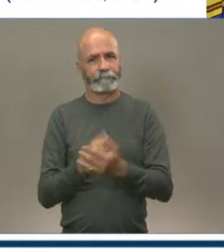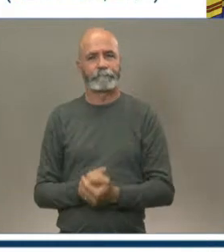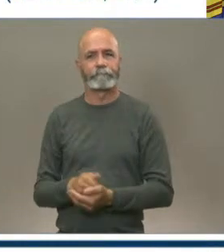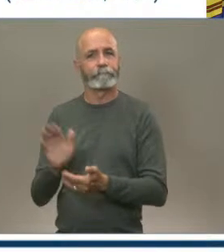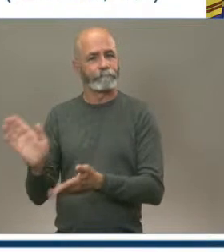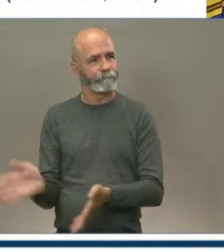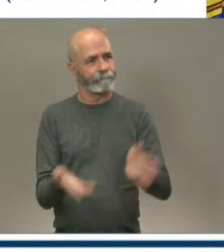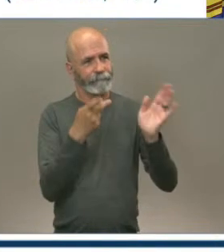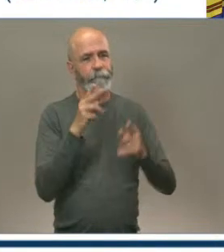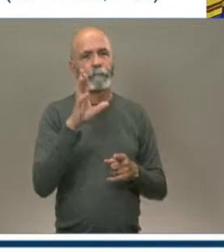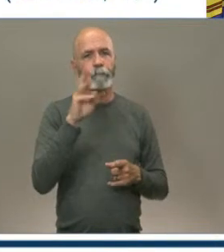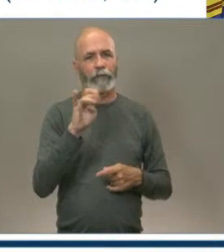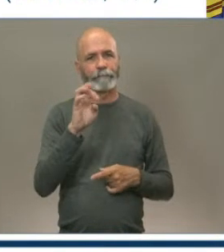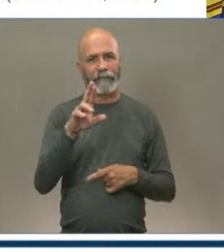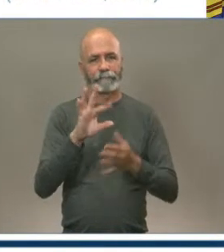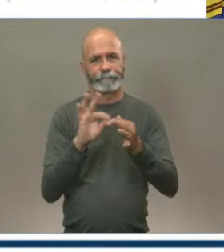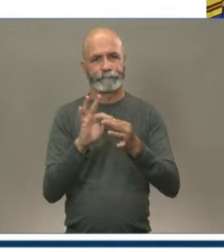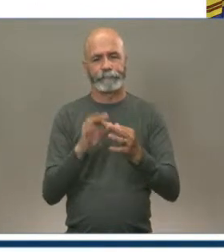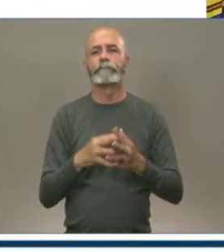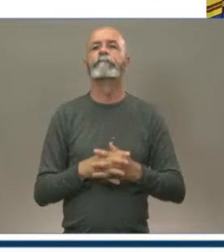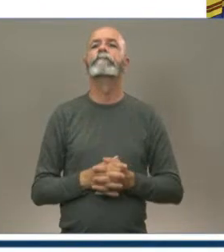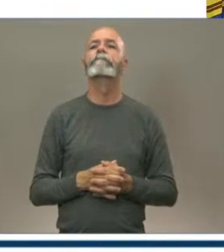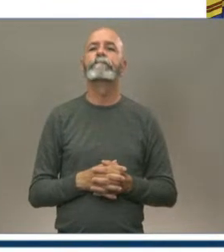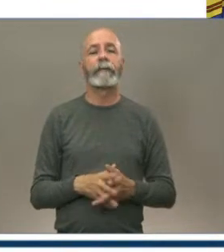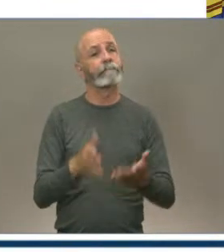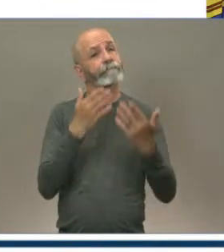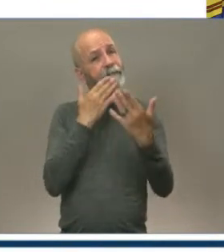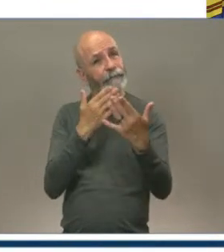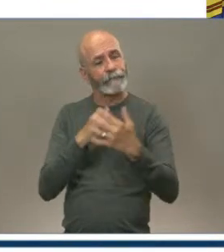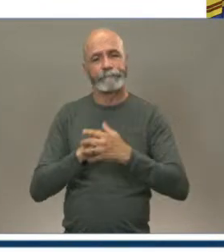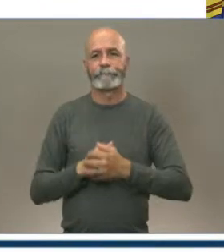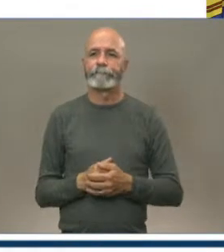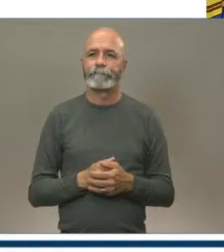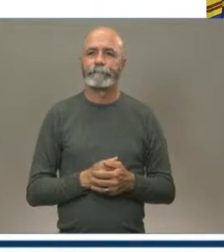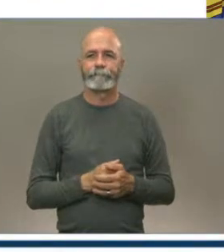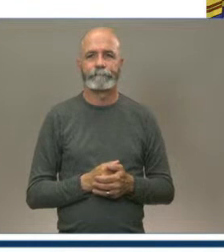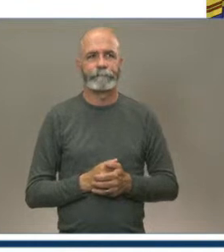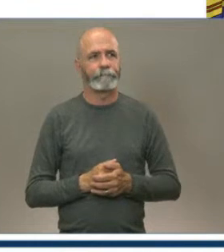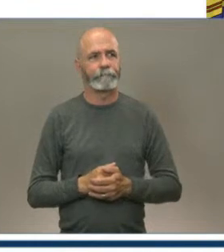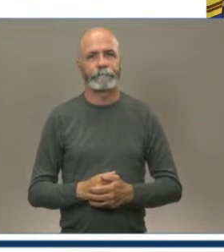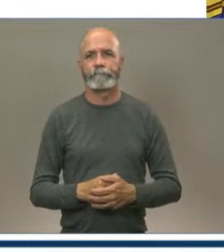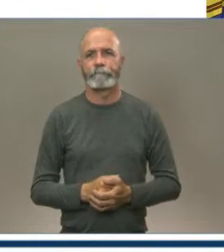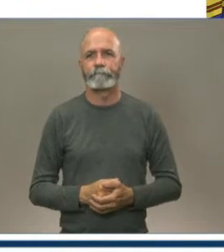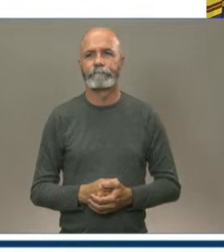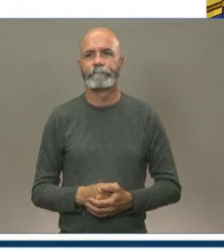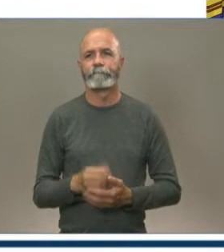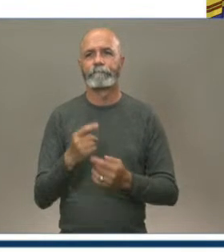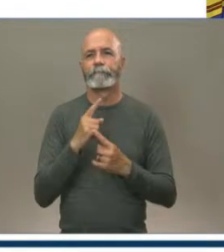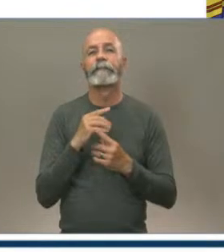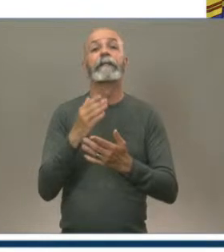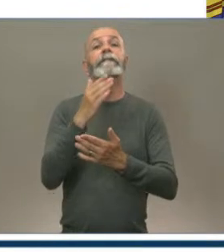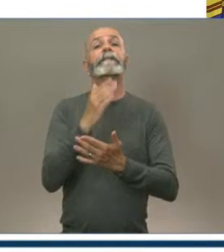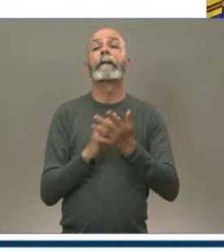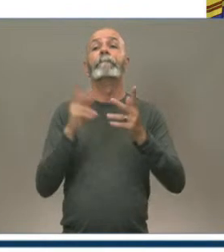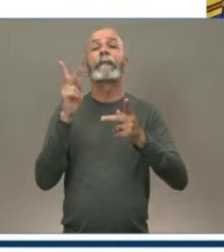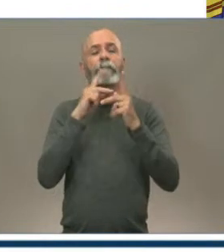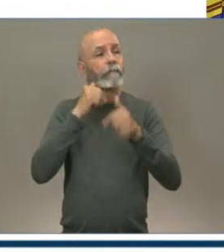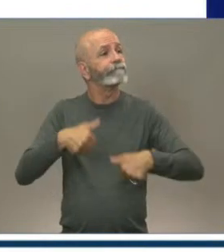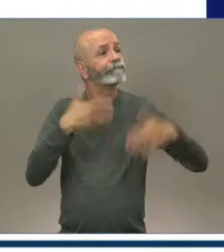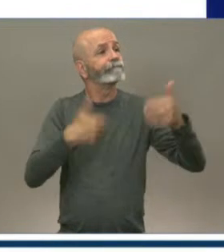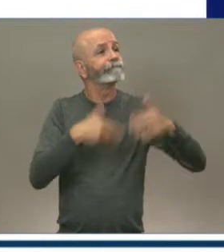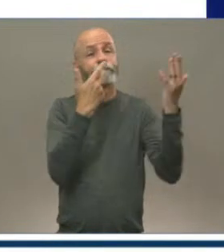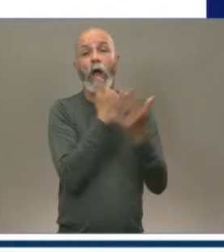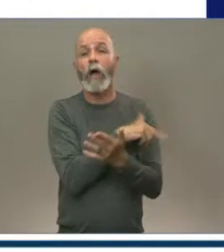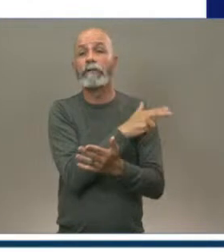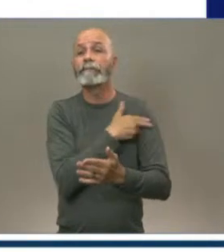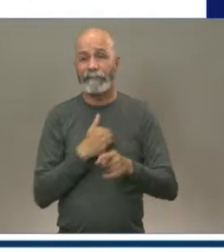ahead, Premier. Thank you, Violet. We talked earlier about the number of people in hospital with COVID-related complications.